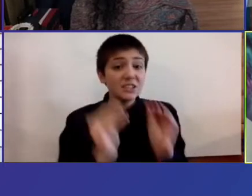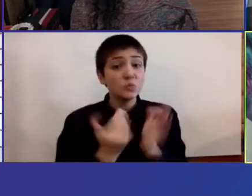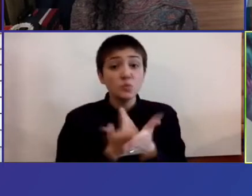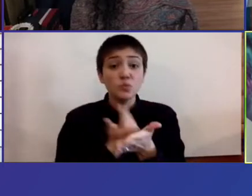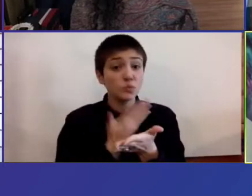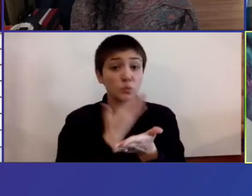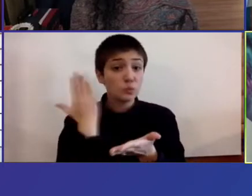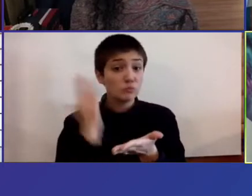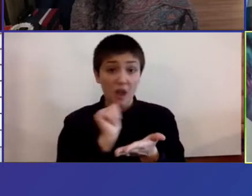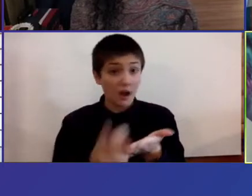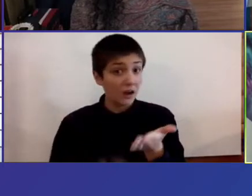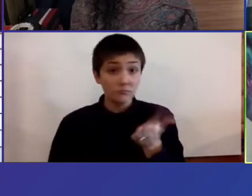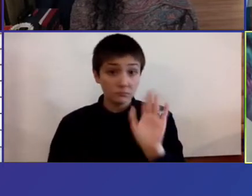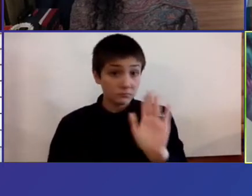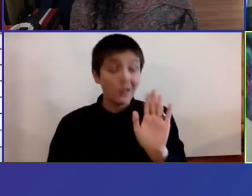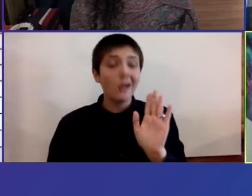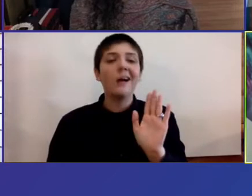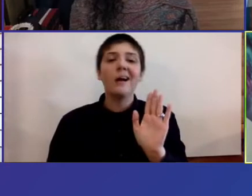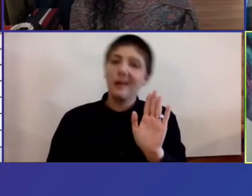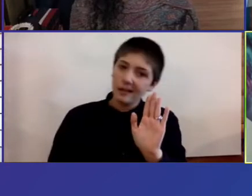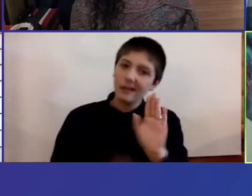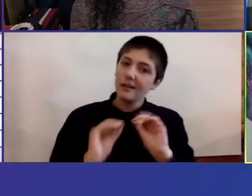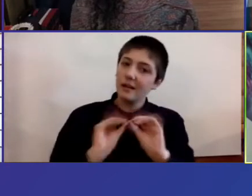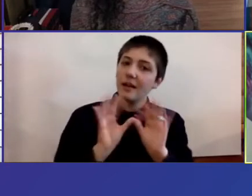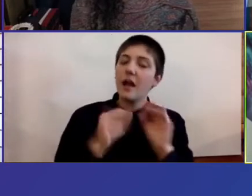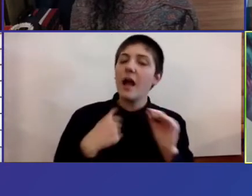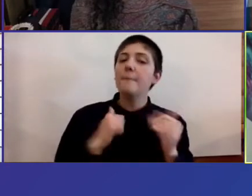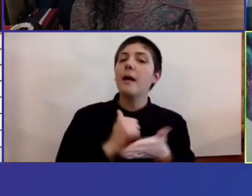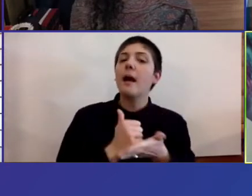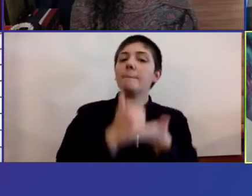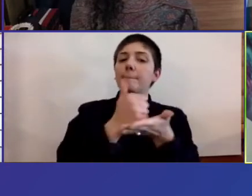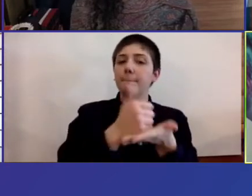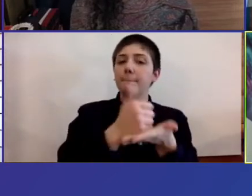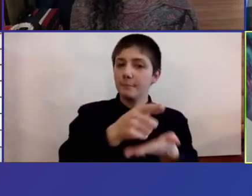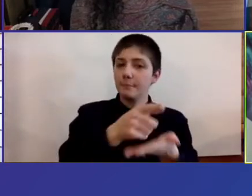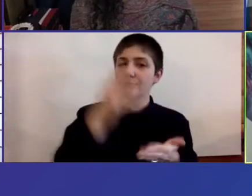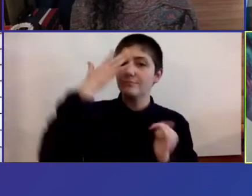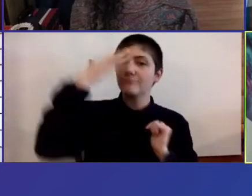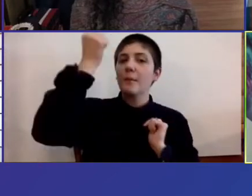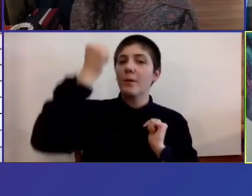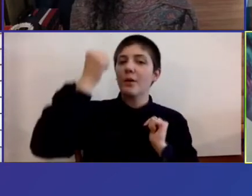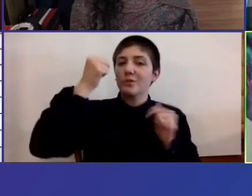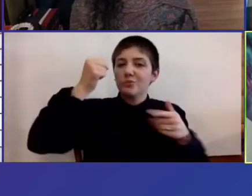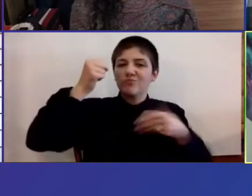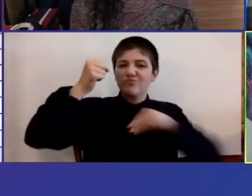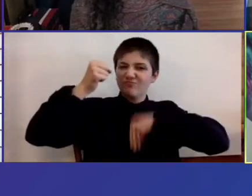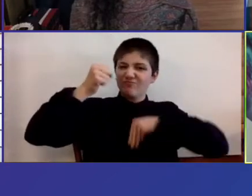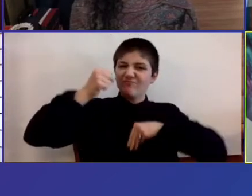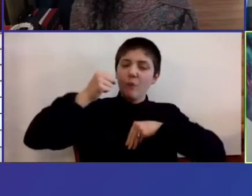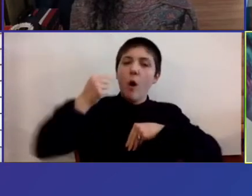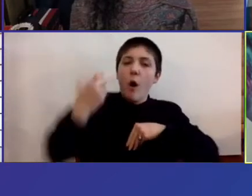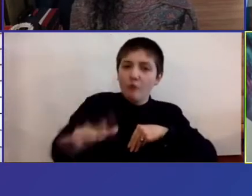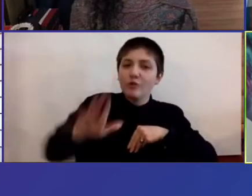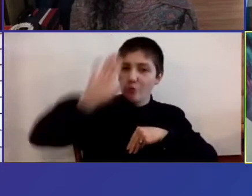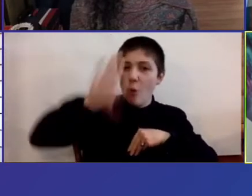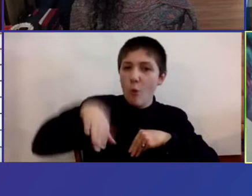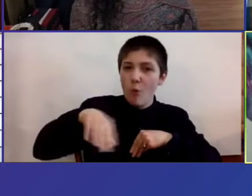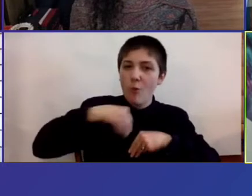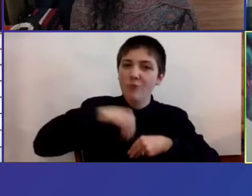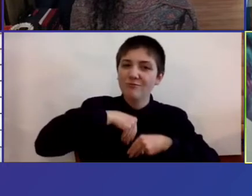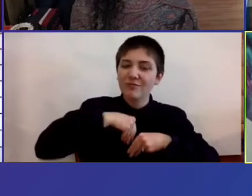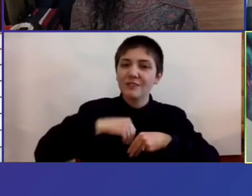just simply helping you to remember what it is that you already know. And as